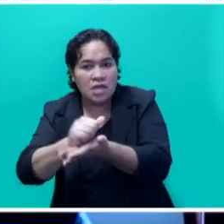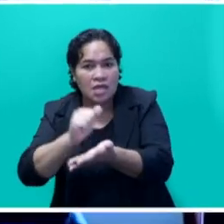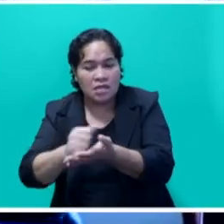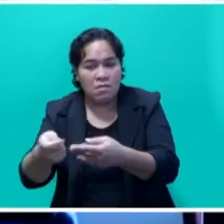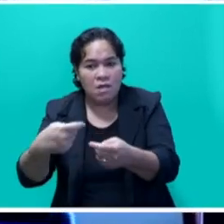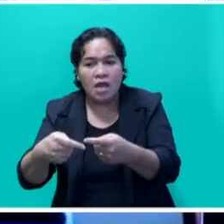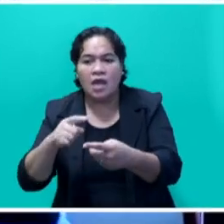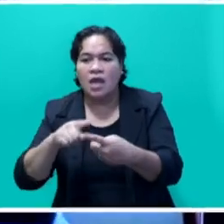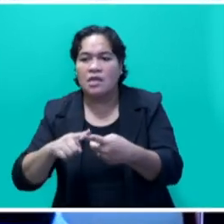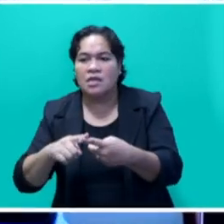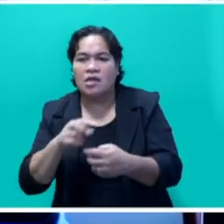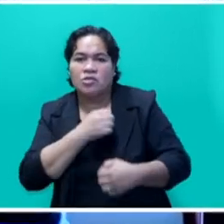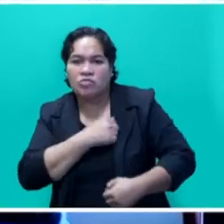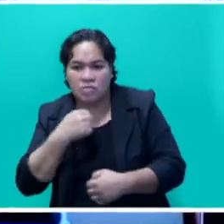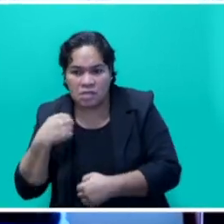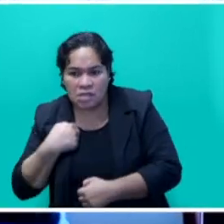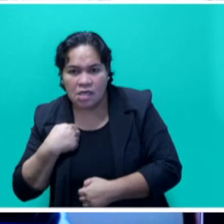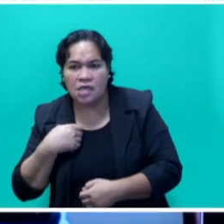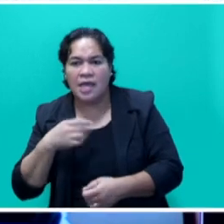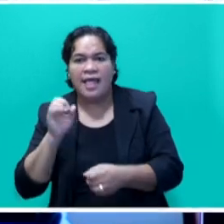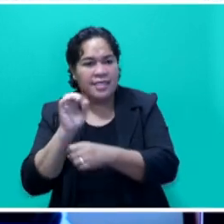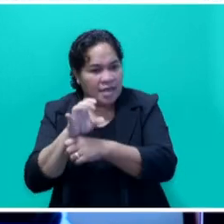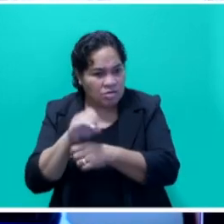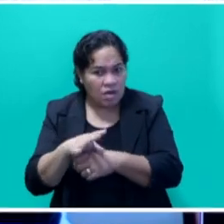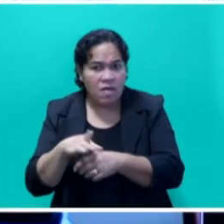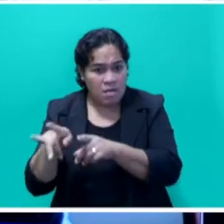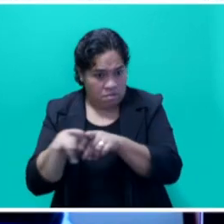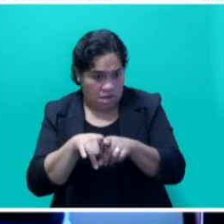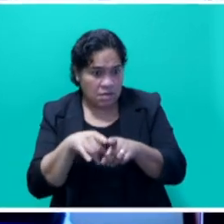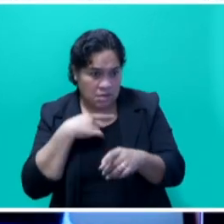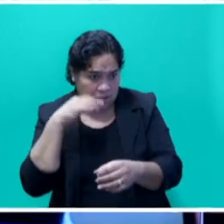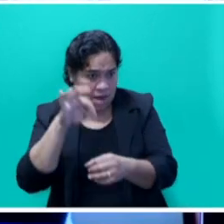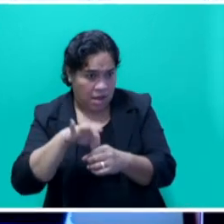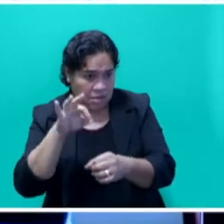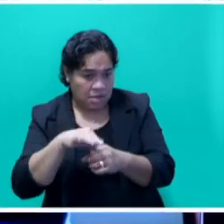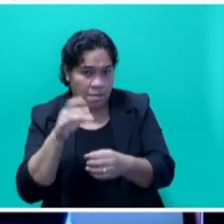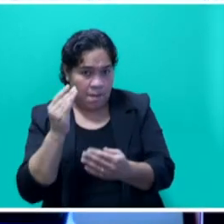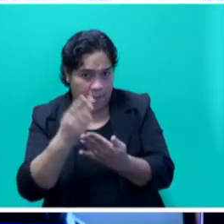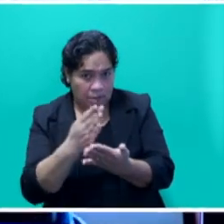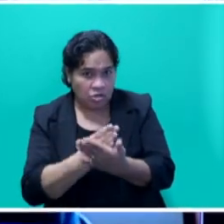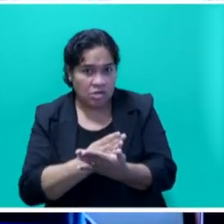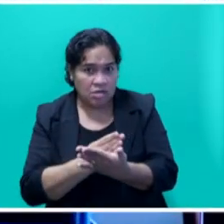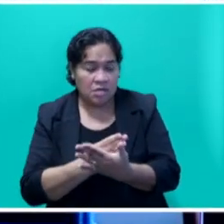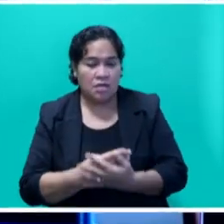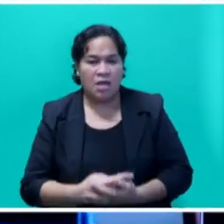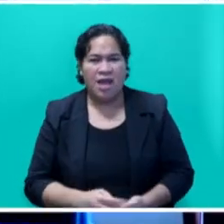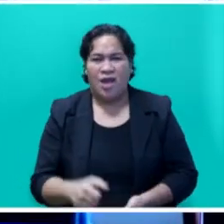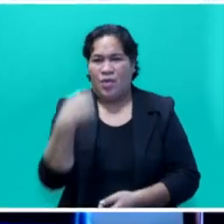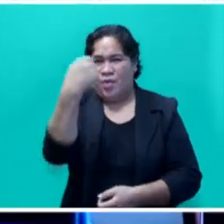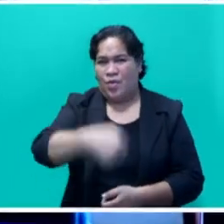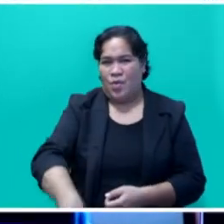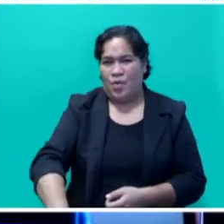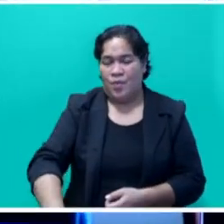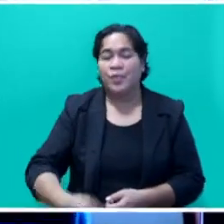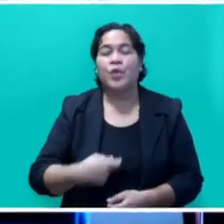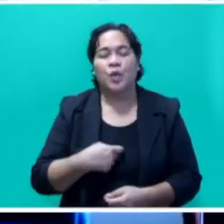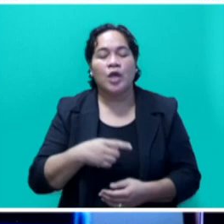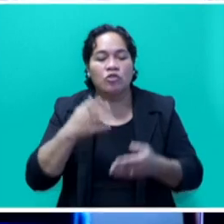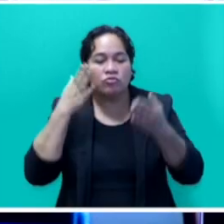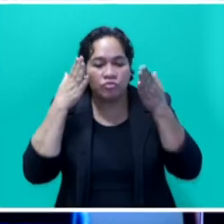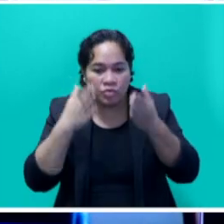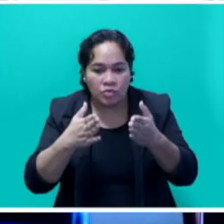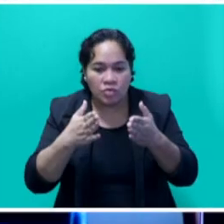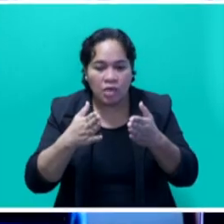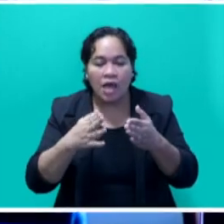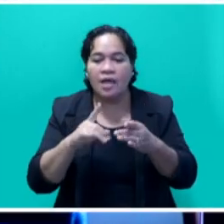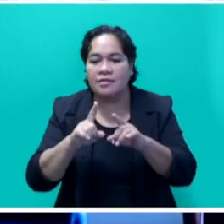guards, assisting them means it's an election budget? Of course not. We talk about the scenario, the situation our people are